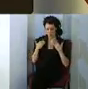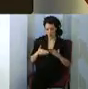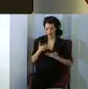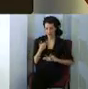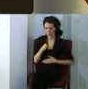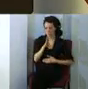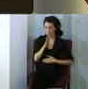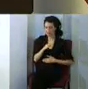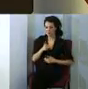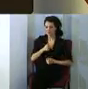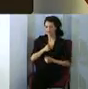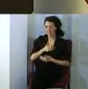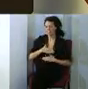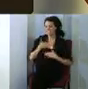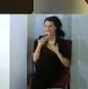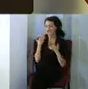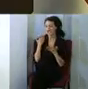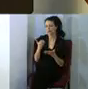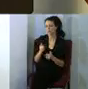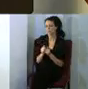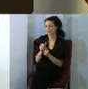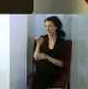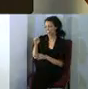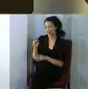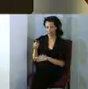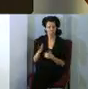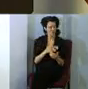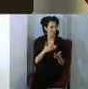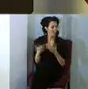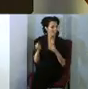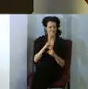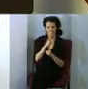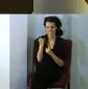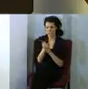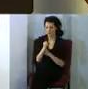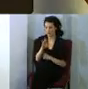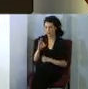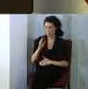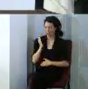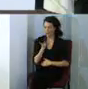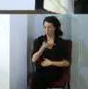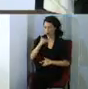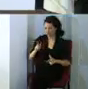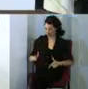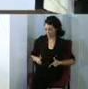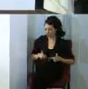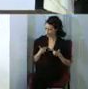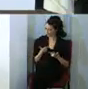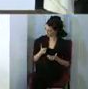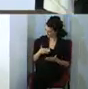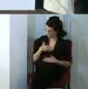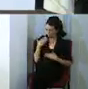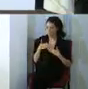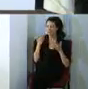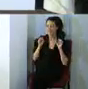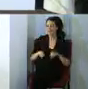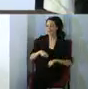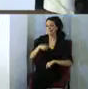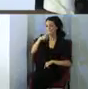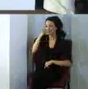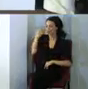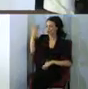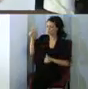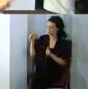And we can rejoice and be glad in it regardless of the circumstances of our own lives because you are present. You are with us. And your being with